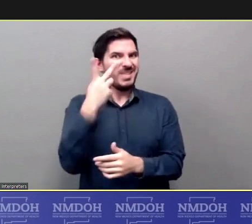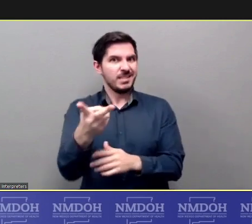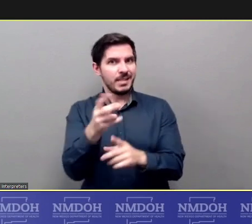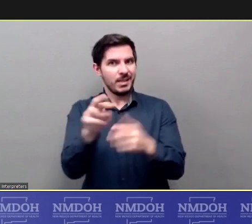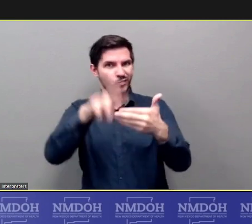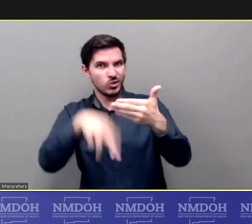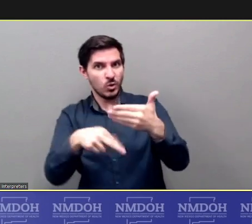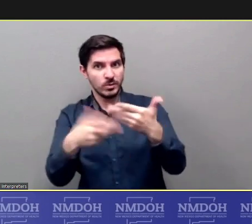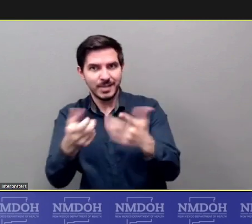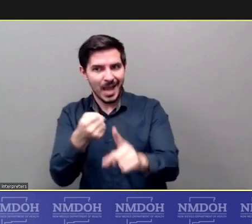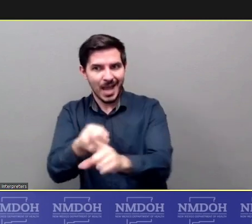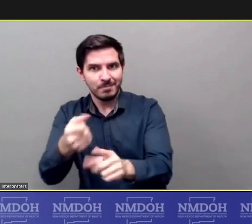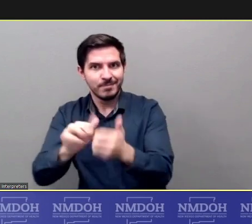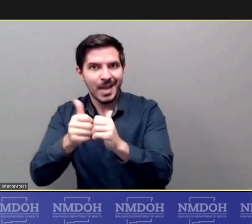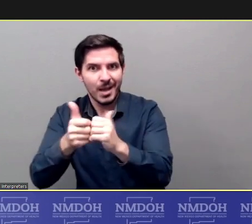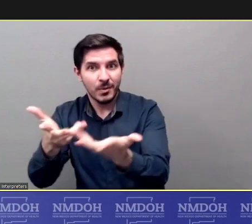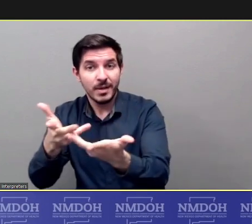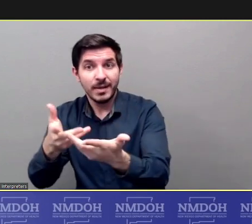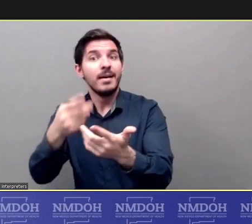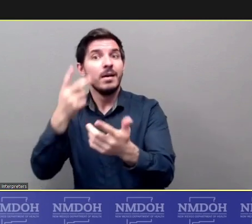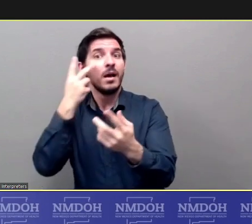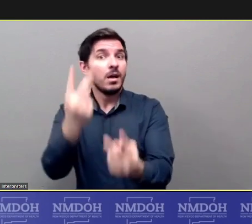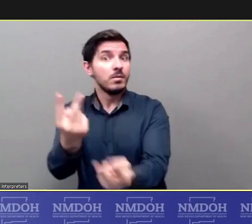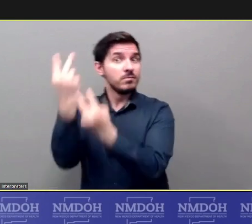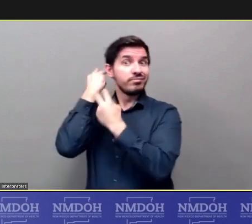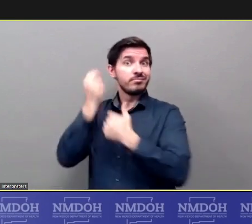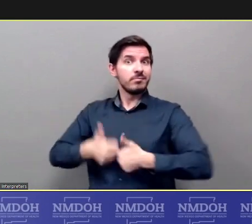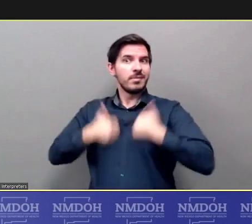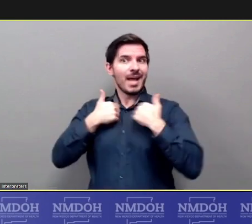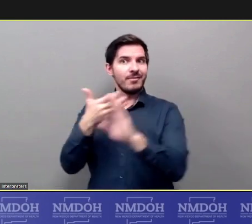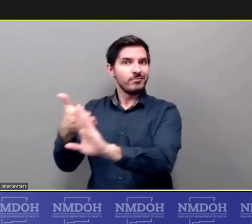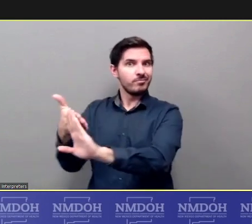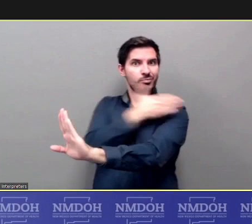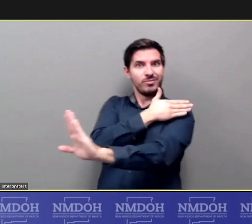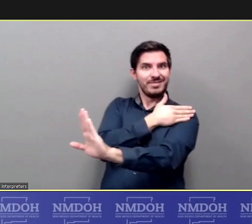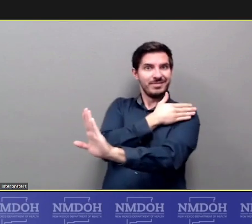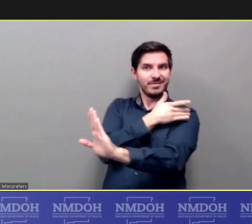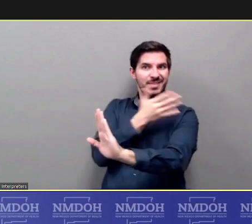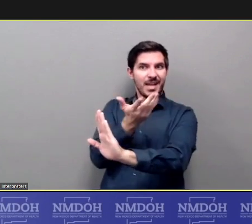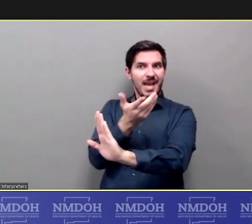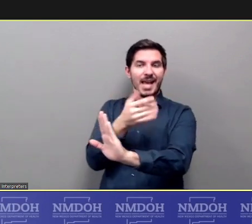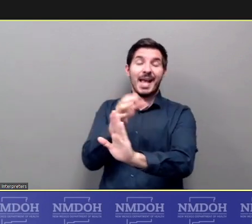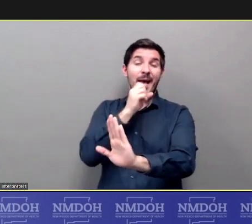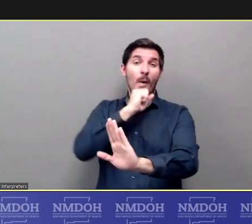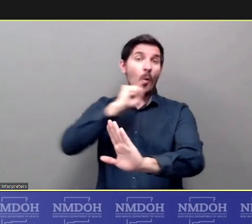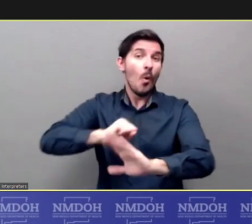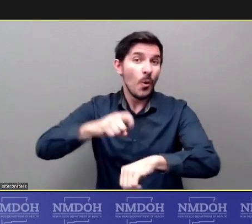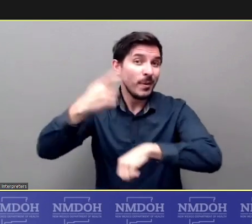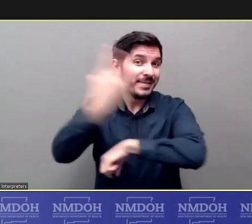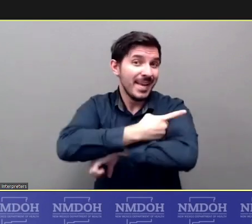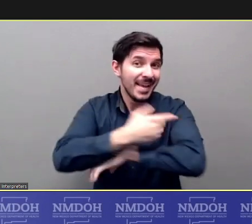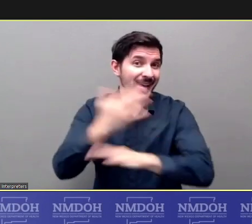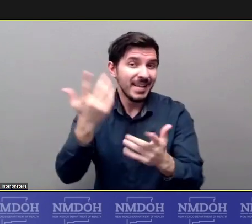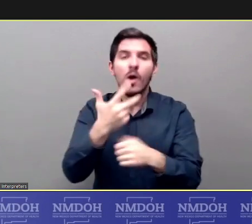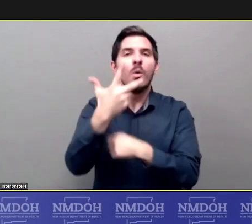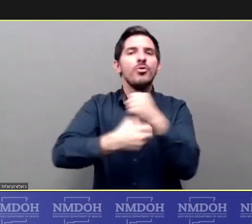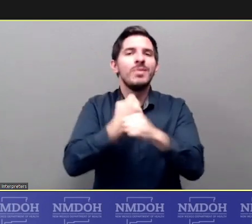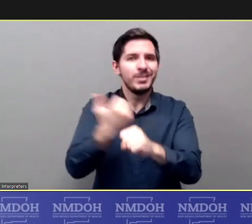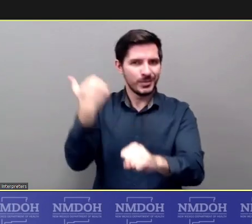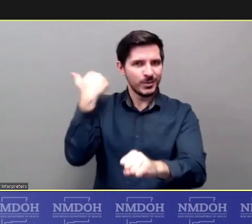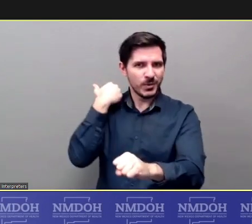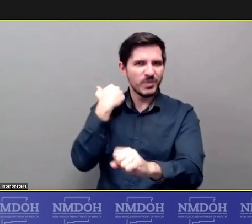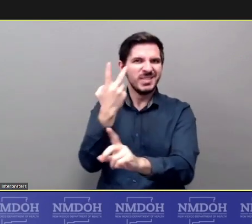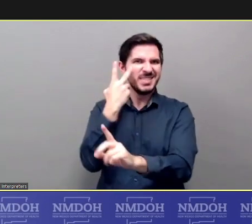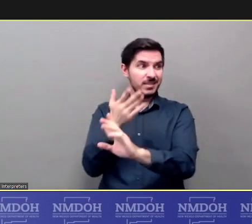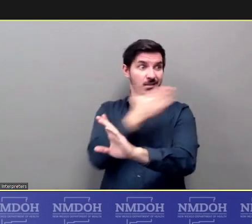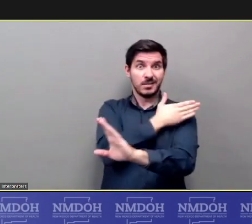returning to what life was like. I don't want to say the olden days, but 3 years ago when people just no one